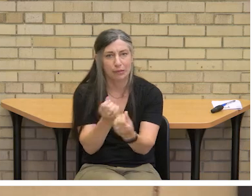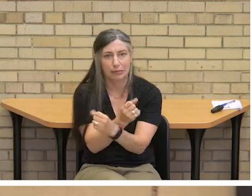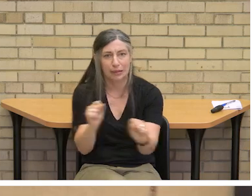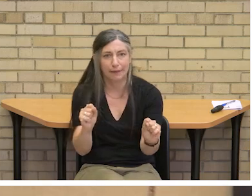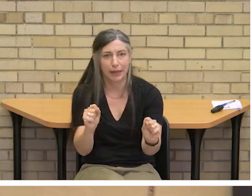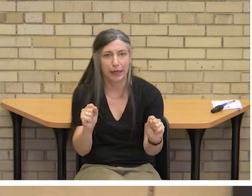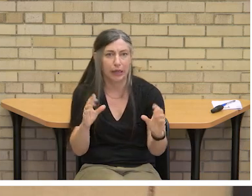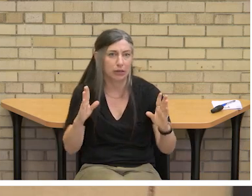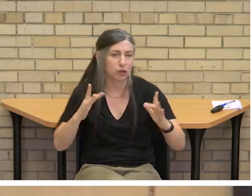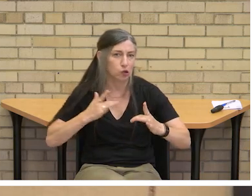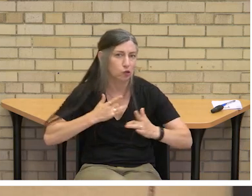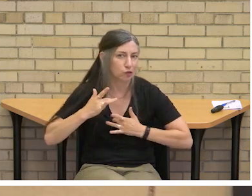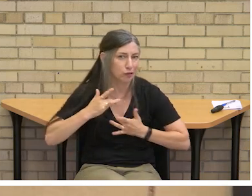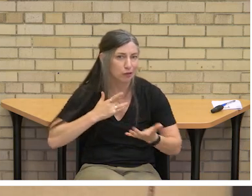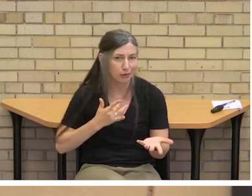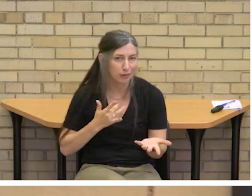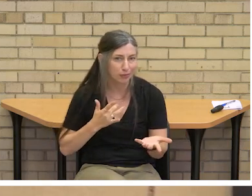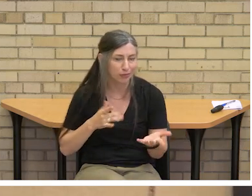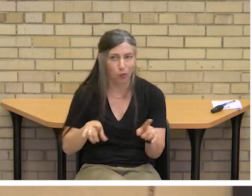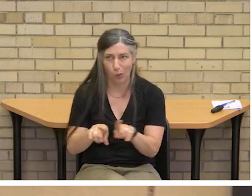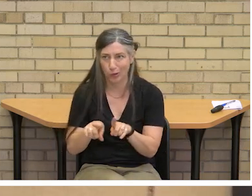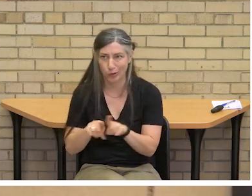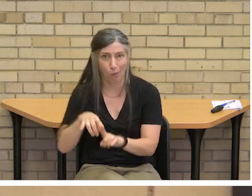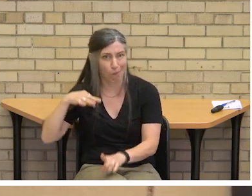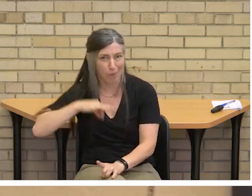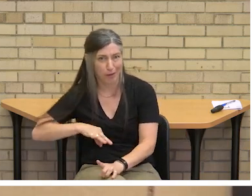seeming benefits for throughput.